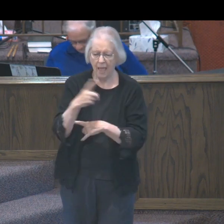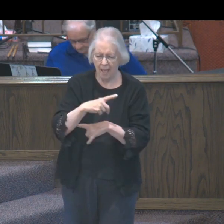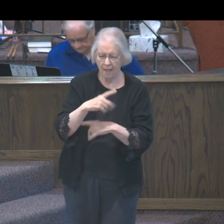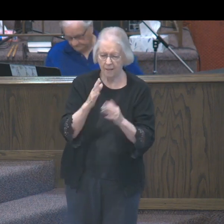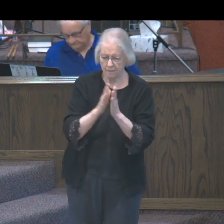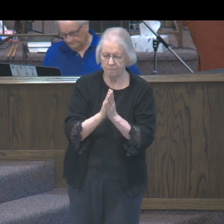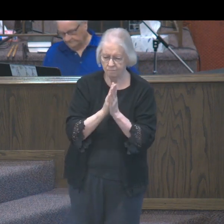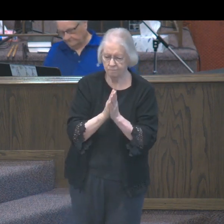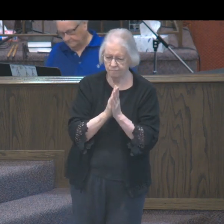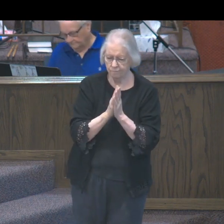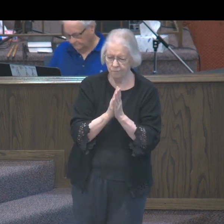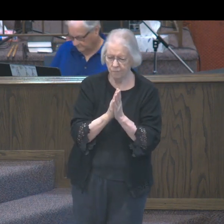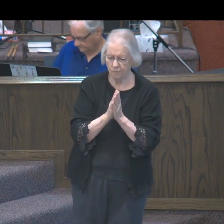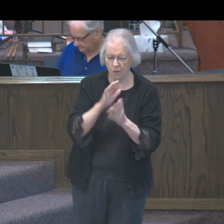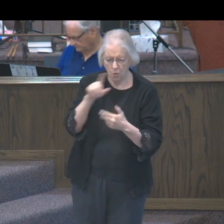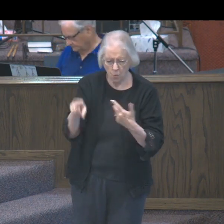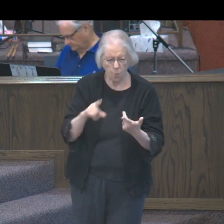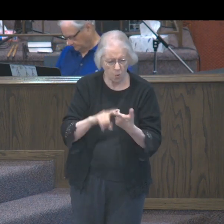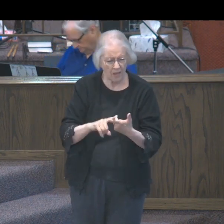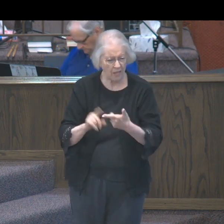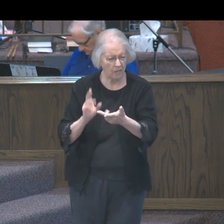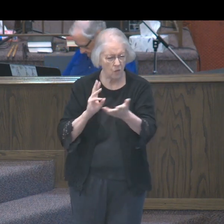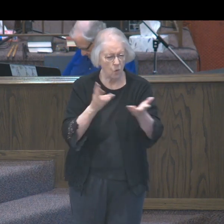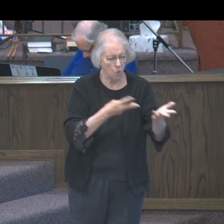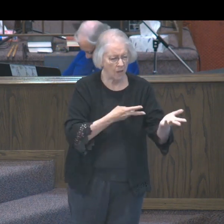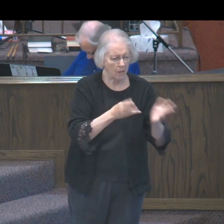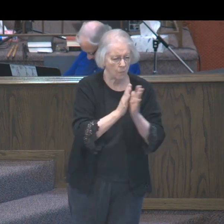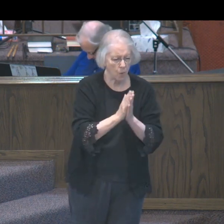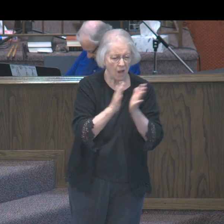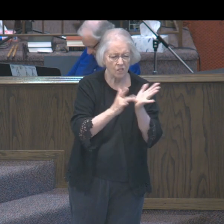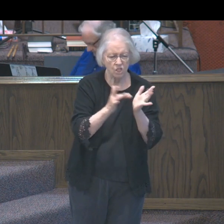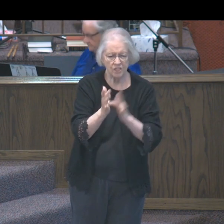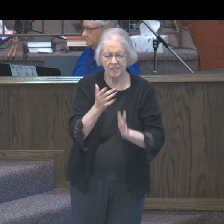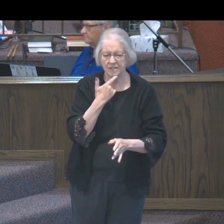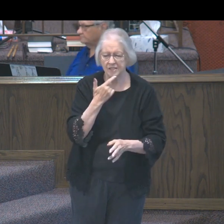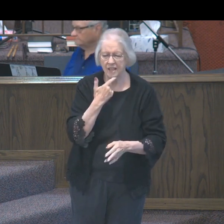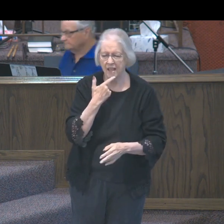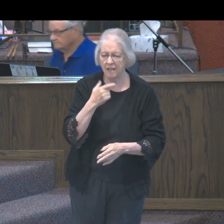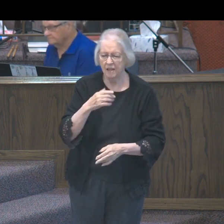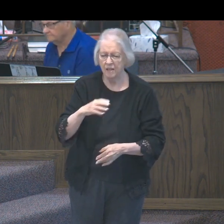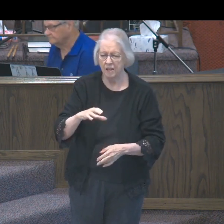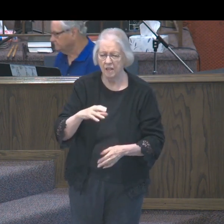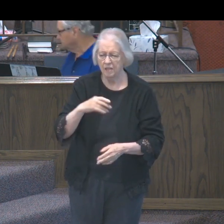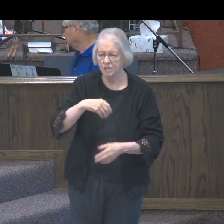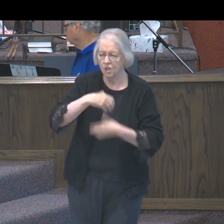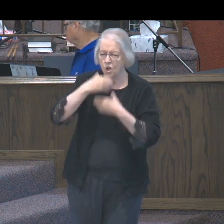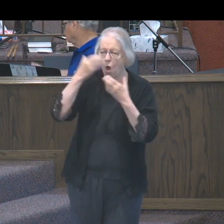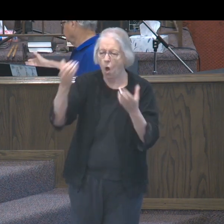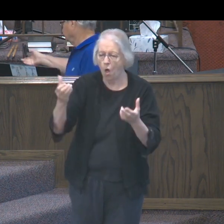that if we, when we pray, Jesus says, to call on